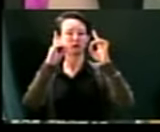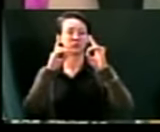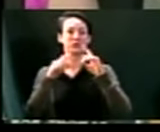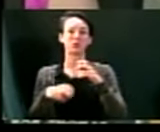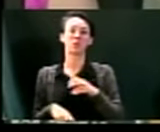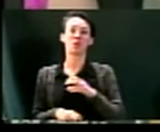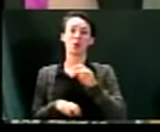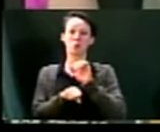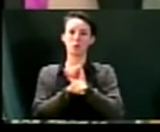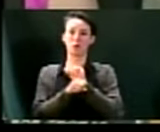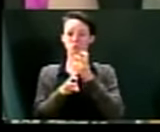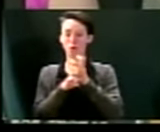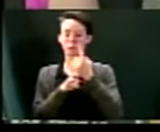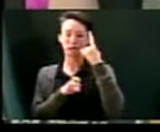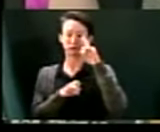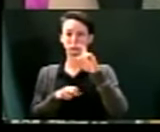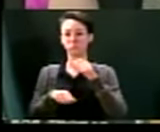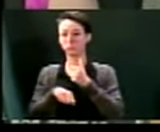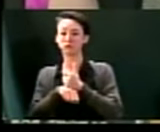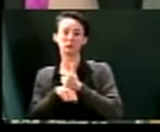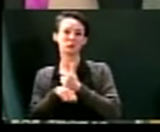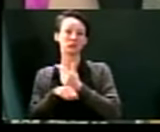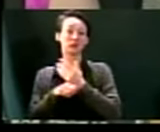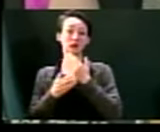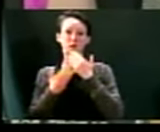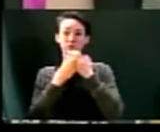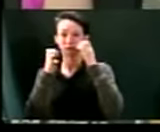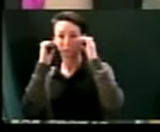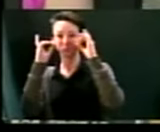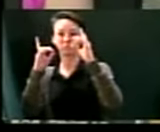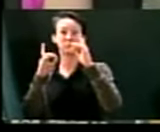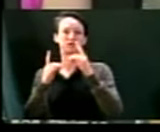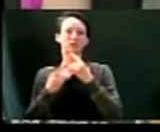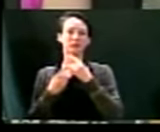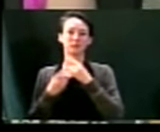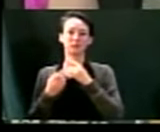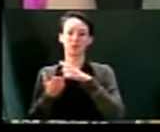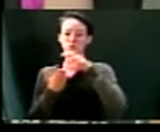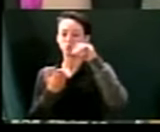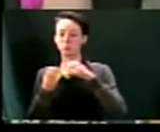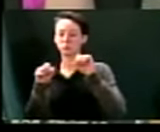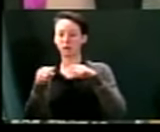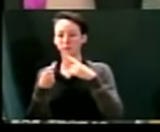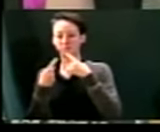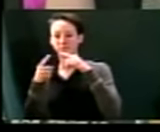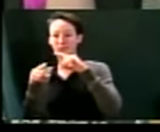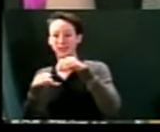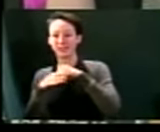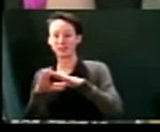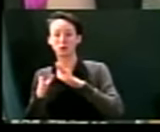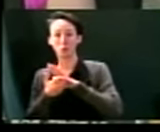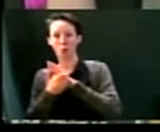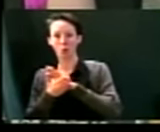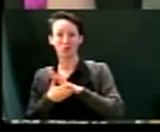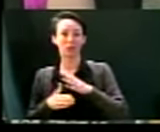educational foundation that allows our students the opportunity to succeed in school and in life for grades 6 through